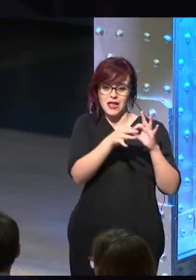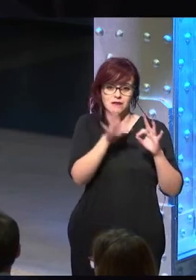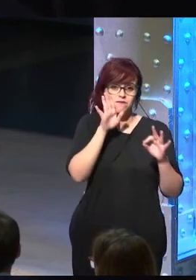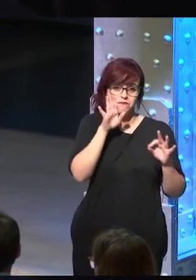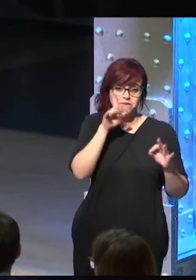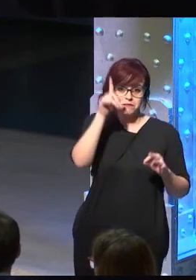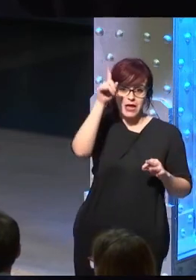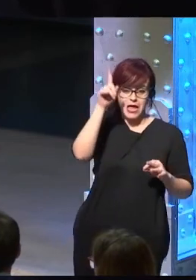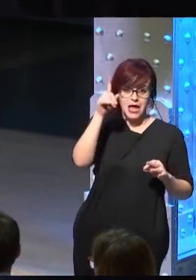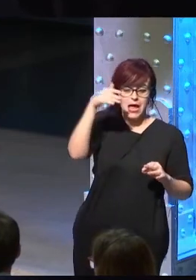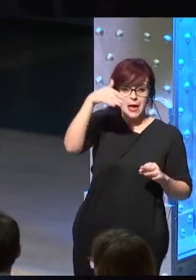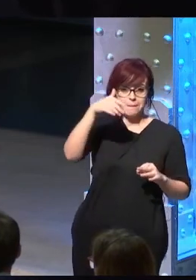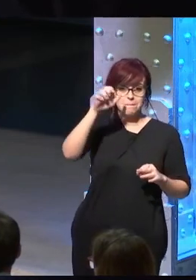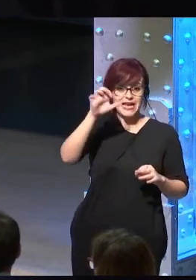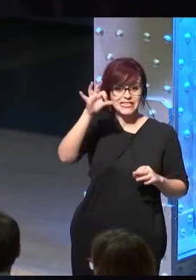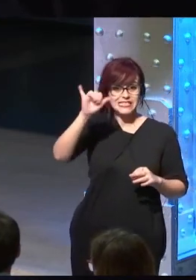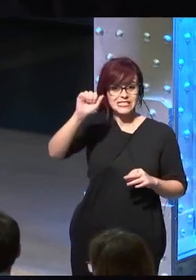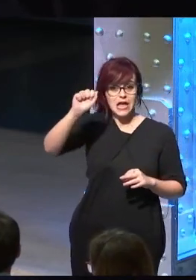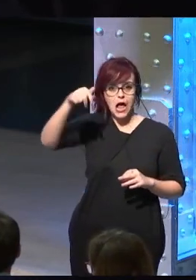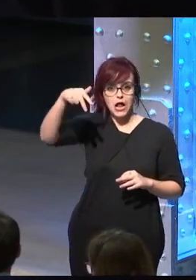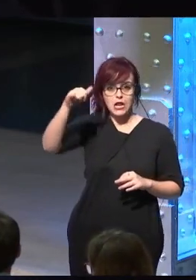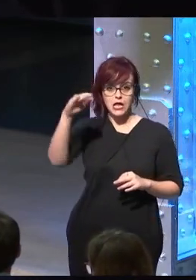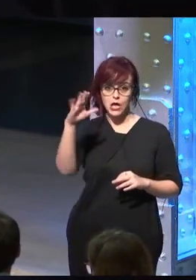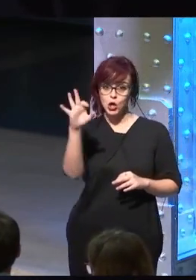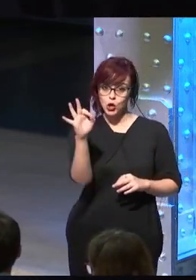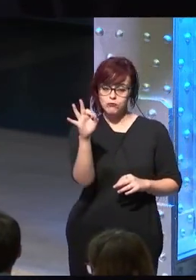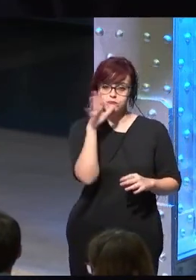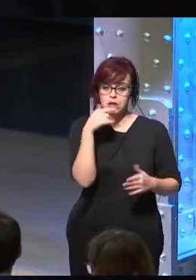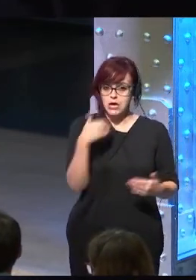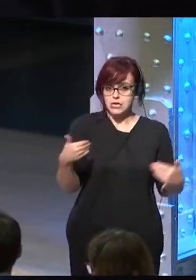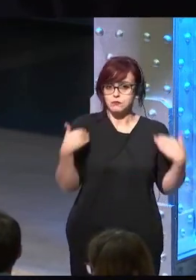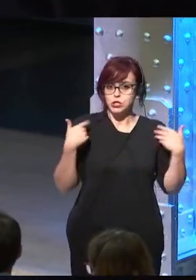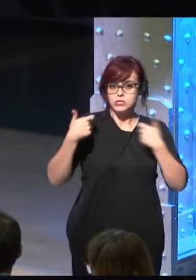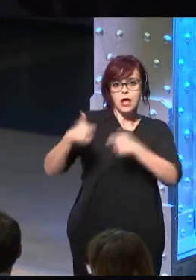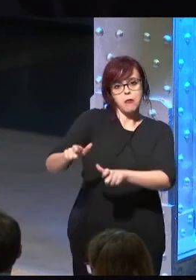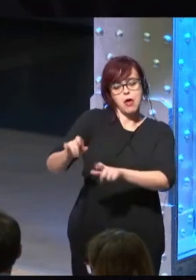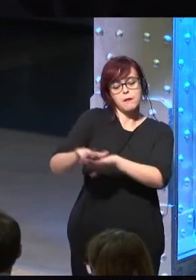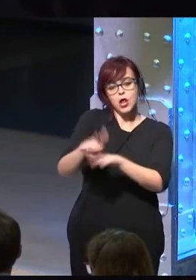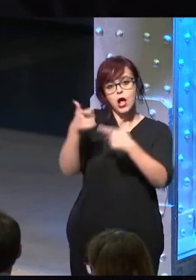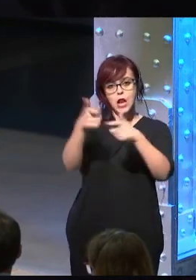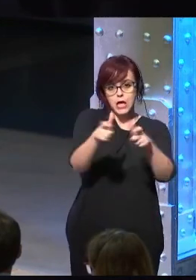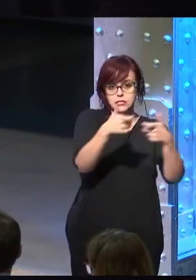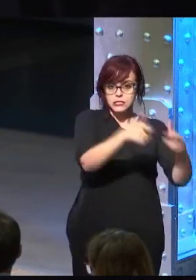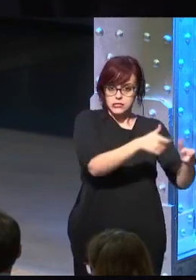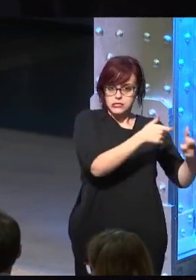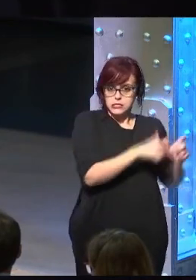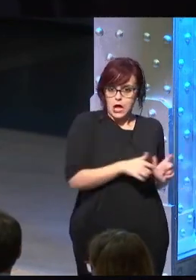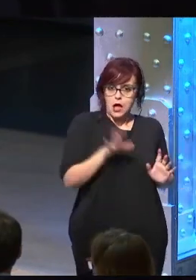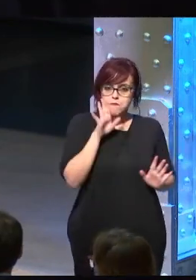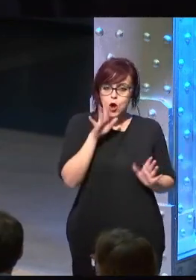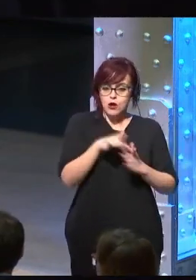to extent messianic in some way, but very